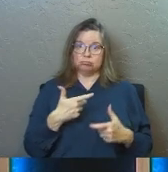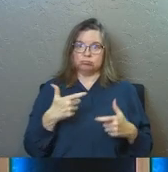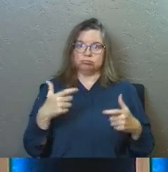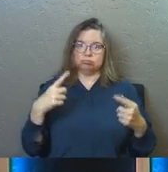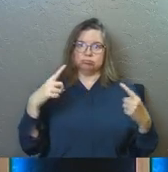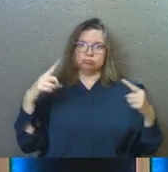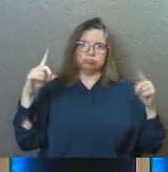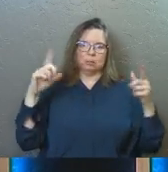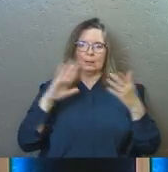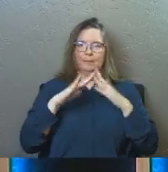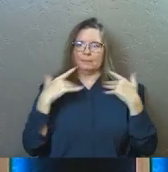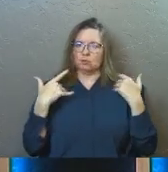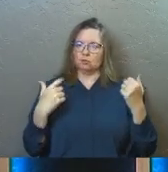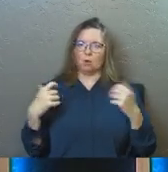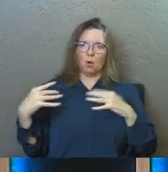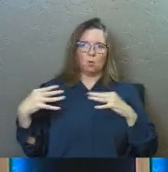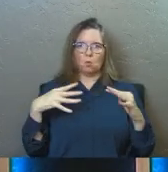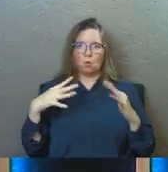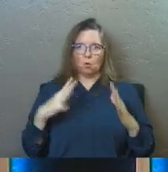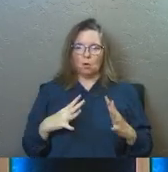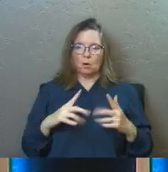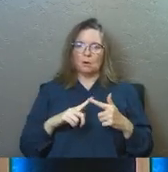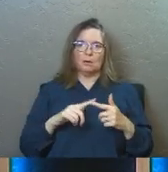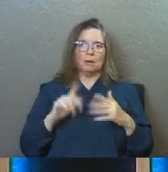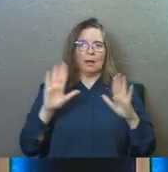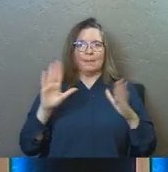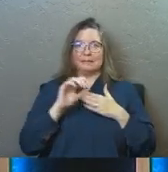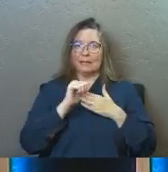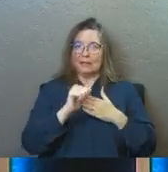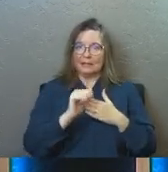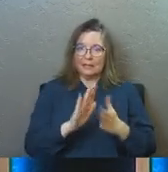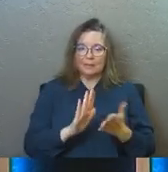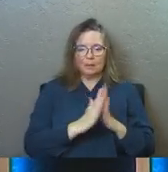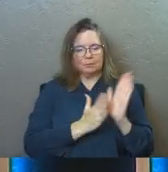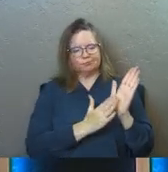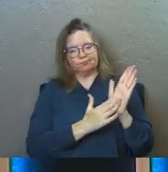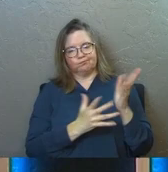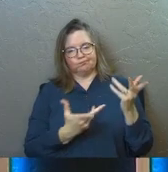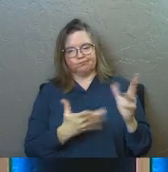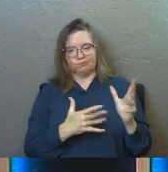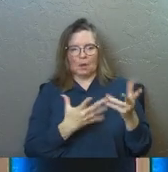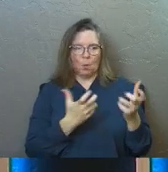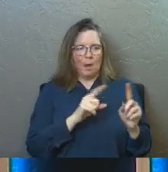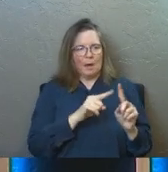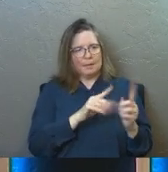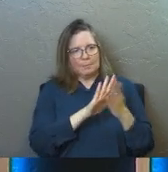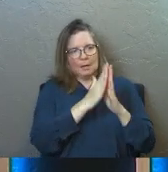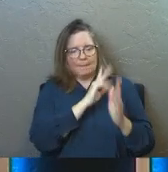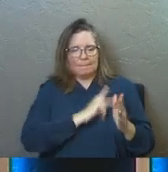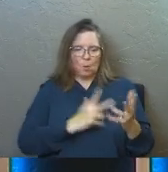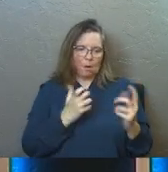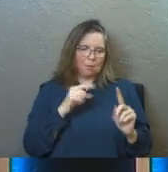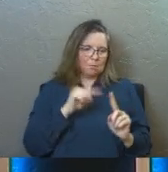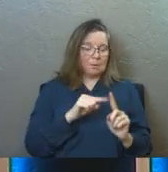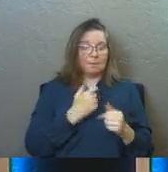He becomes a mighty warrior. He just becomes an amazing leader. People are cheering for him. Like, can't wait for him to be king. All this kind of stuff. People love David, and it